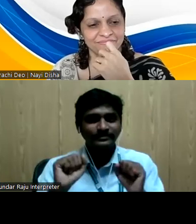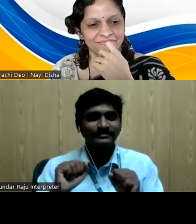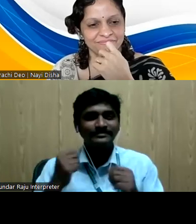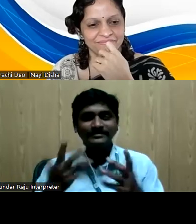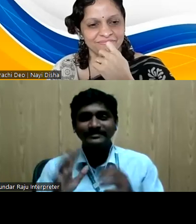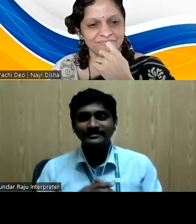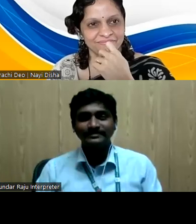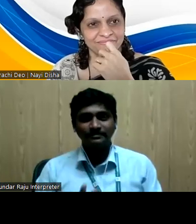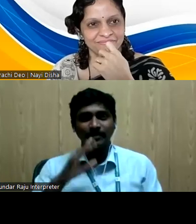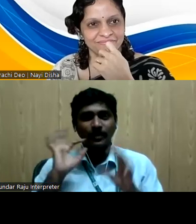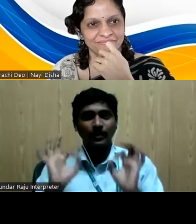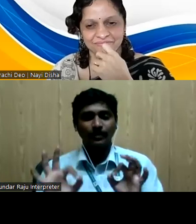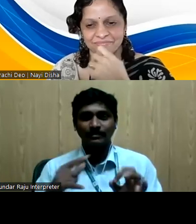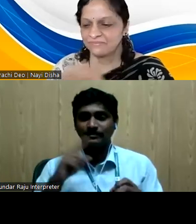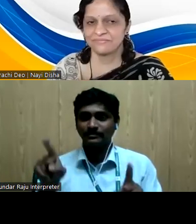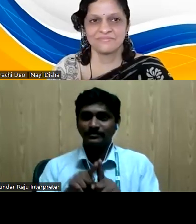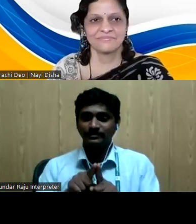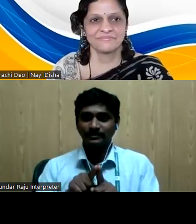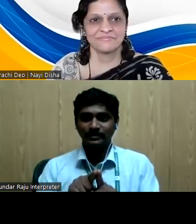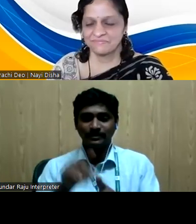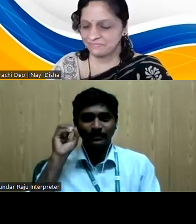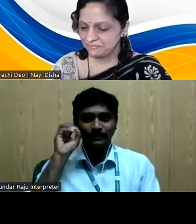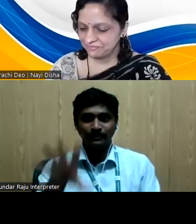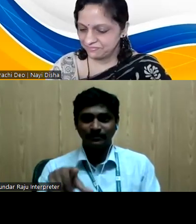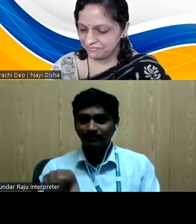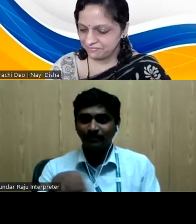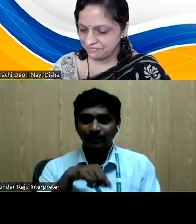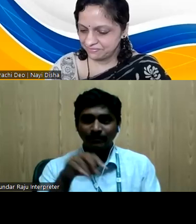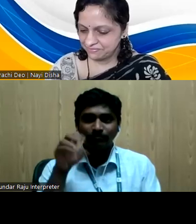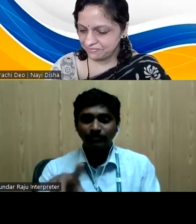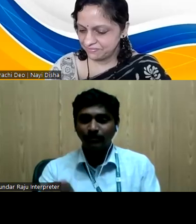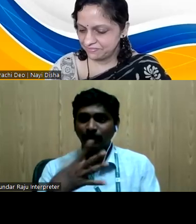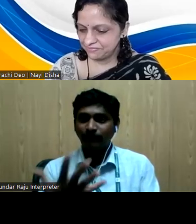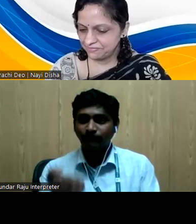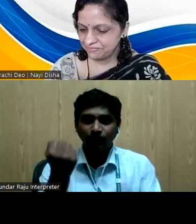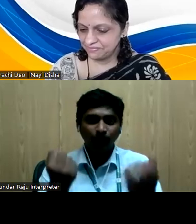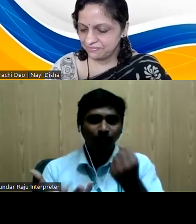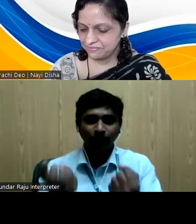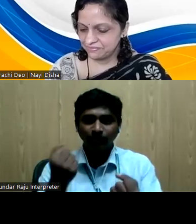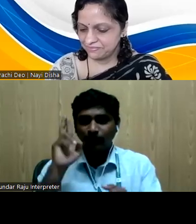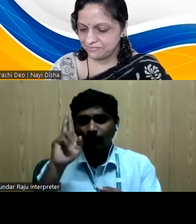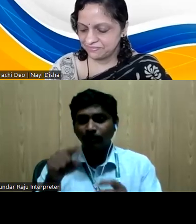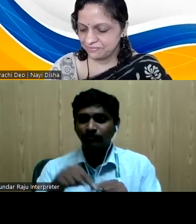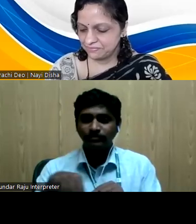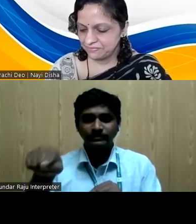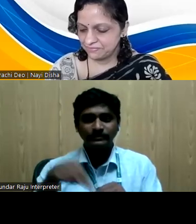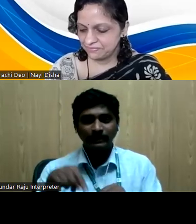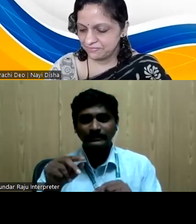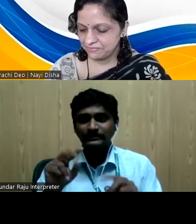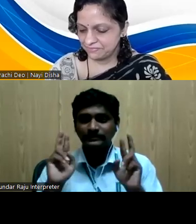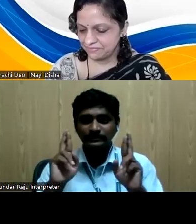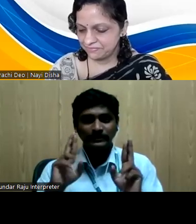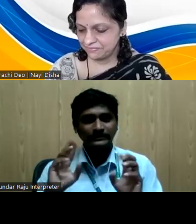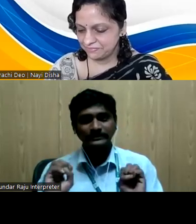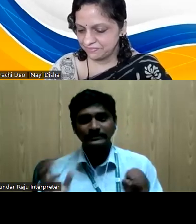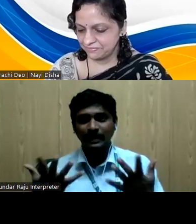it definitely throws a different kind of spotlight. And we are already starting to look at caregivers in a different